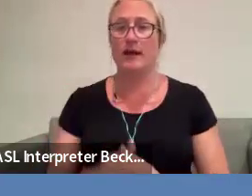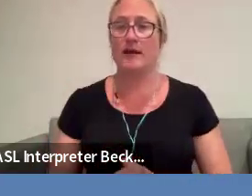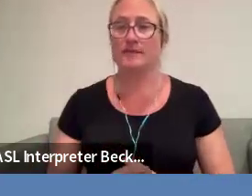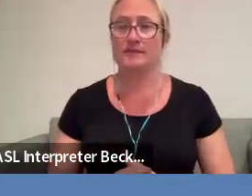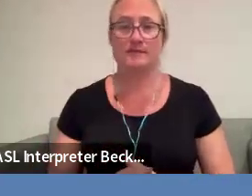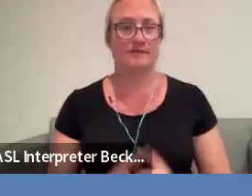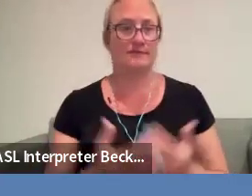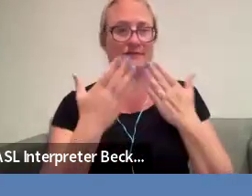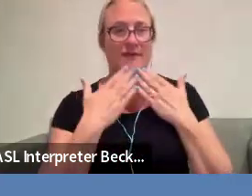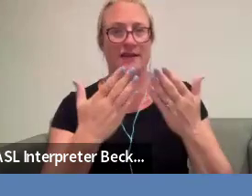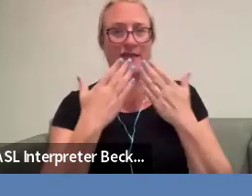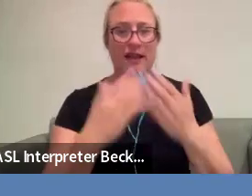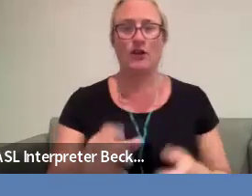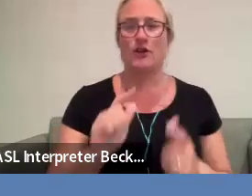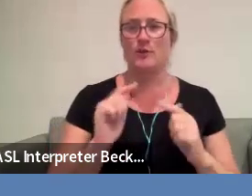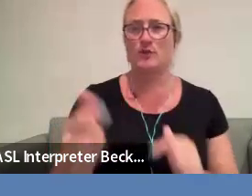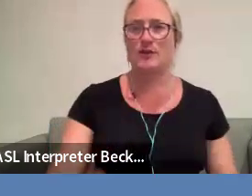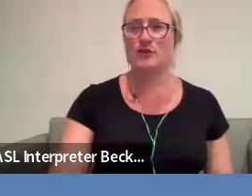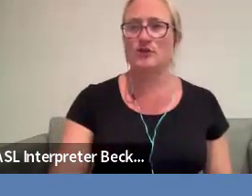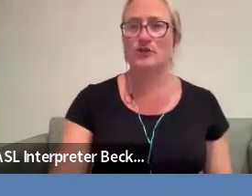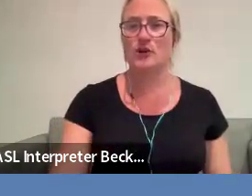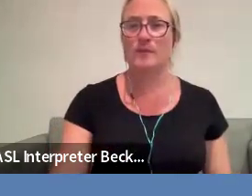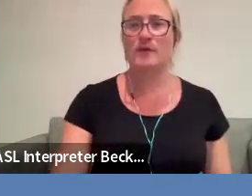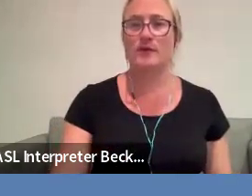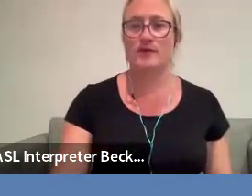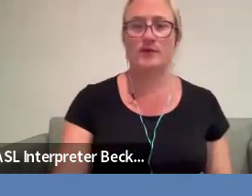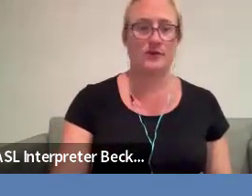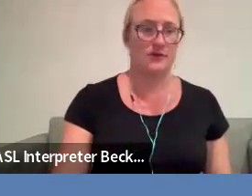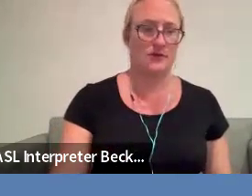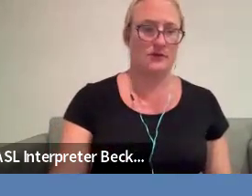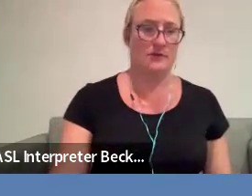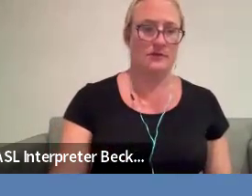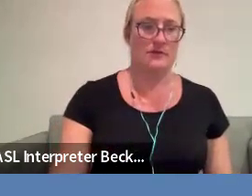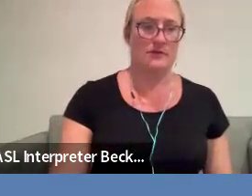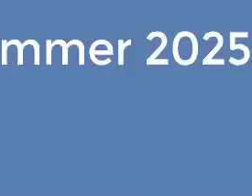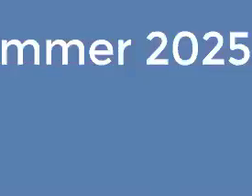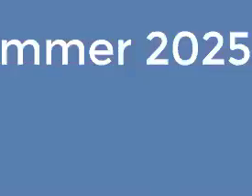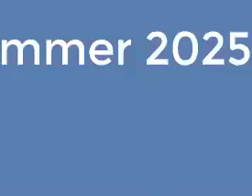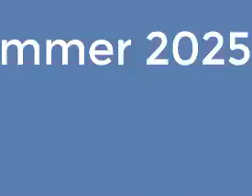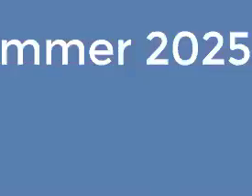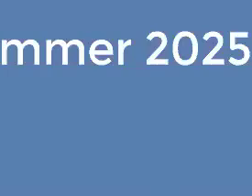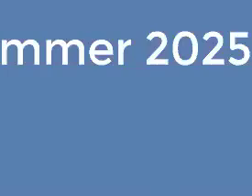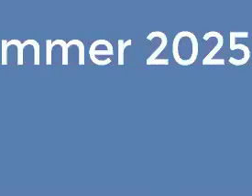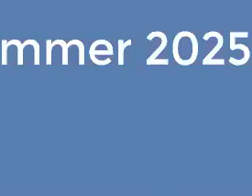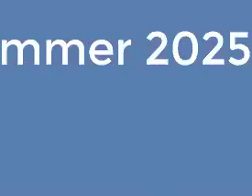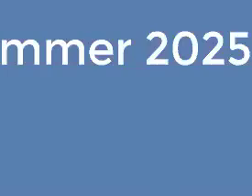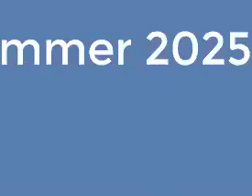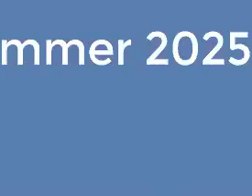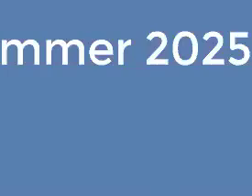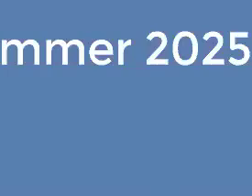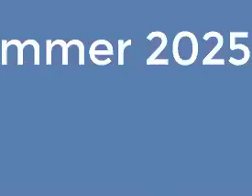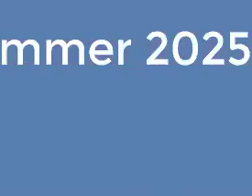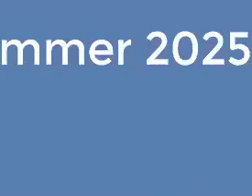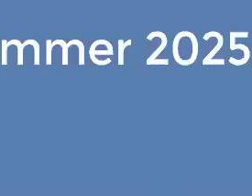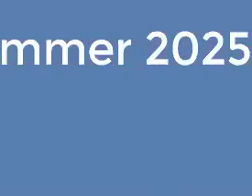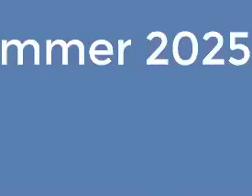Thank you, Miranda. Okay, so now that we've established that extreme heat is increasingly common in Philadelphia, we're going